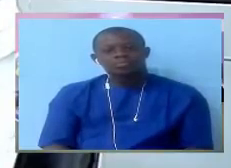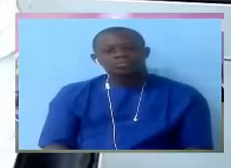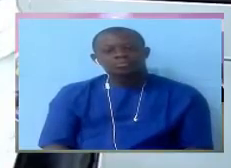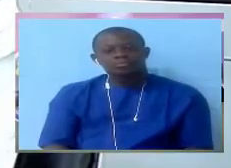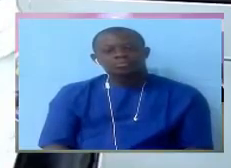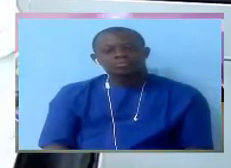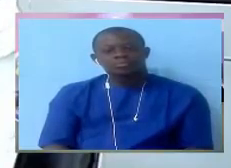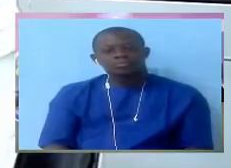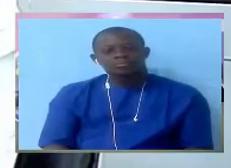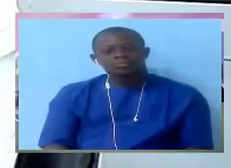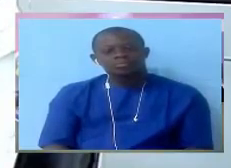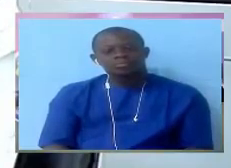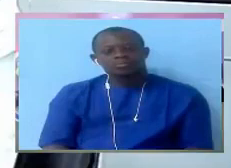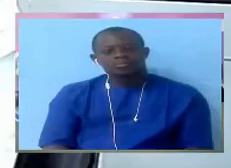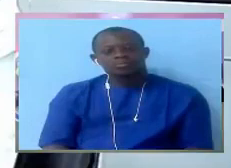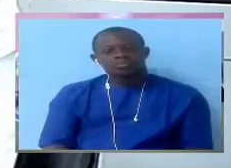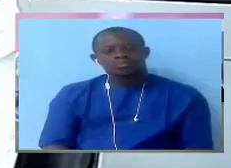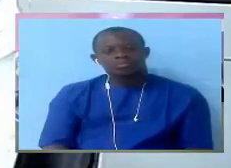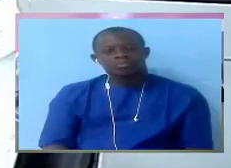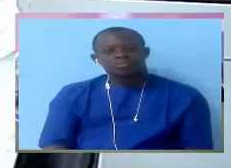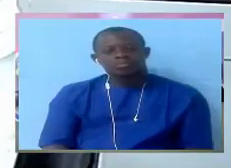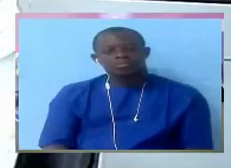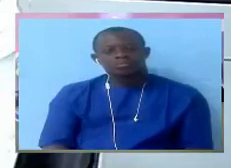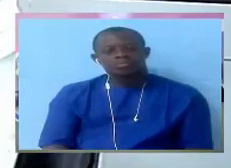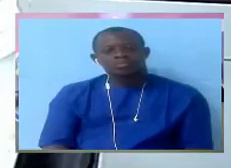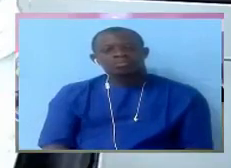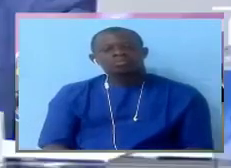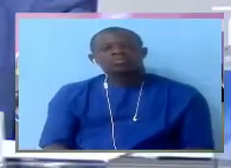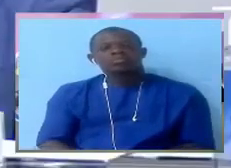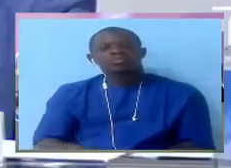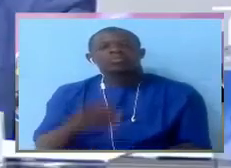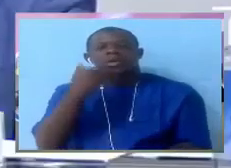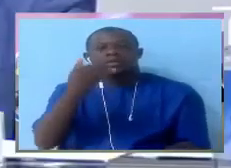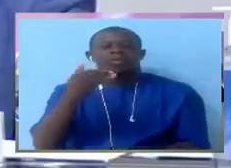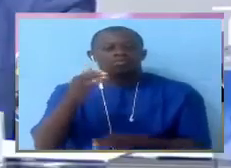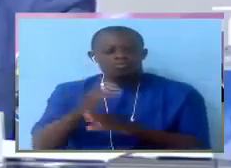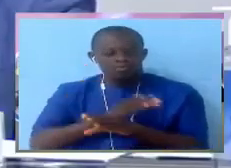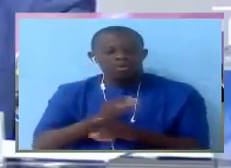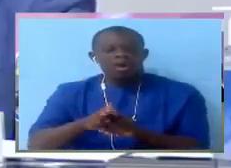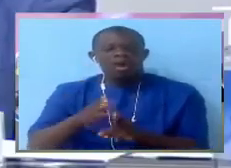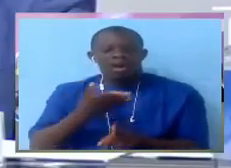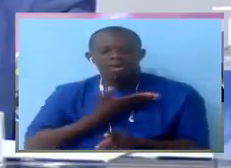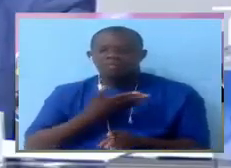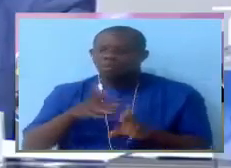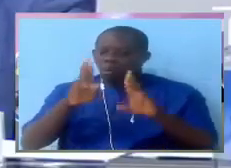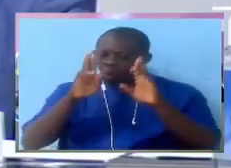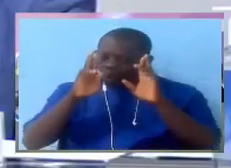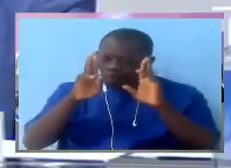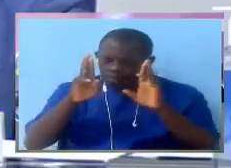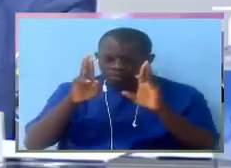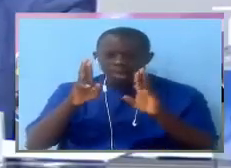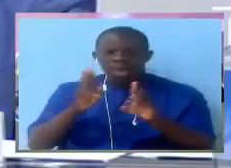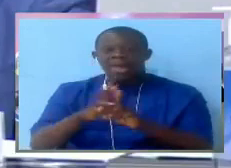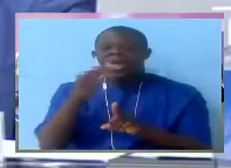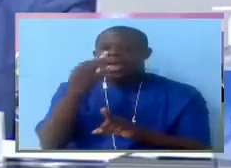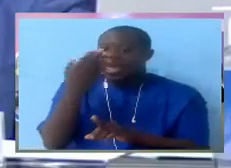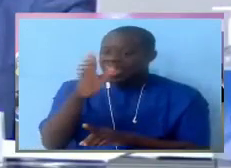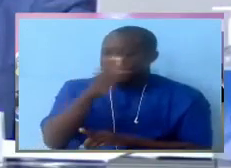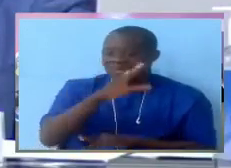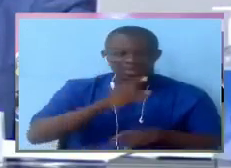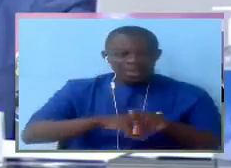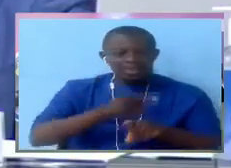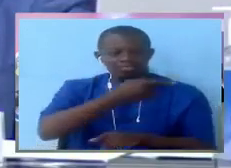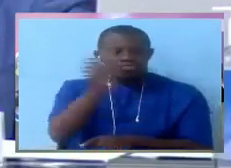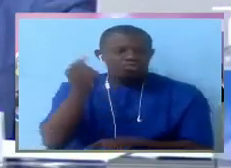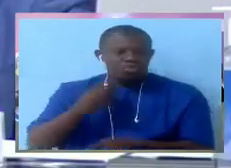di genn rek ñu ne leen yena ngay demati de. Was there an expectation that whenever you guys went out you'd be